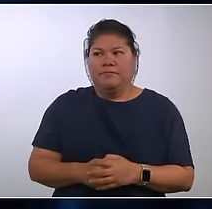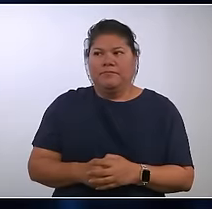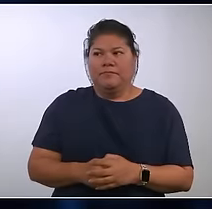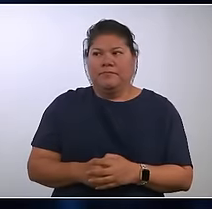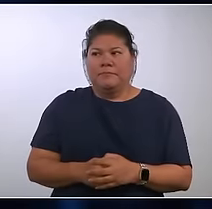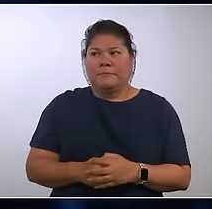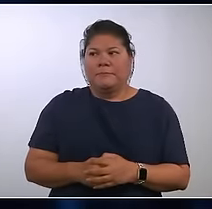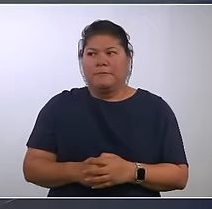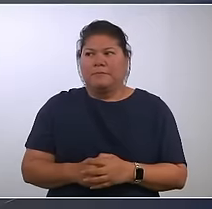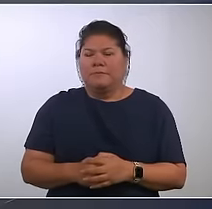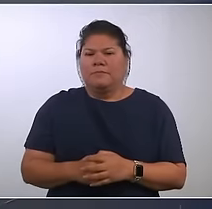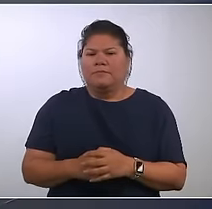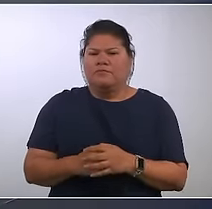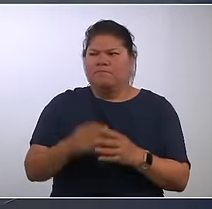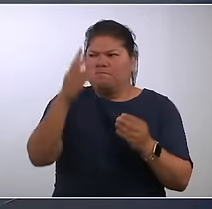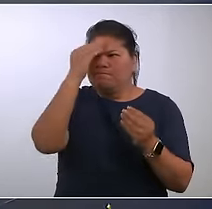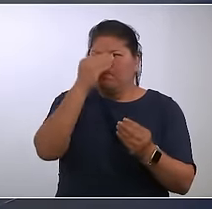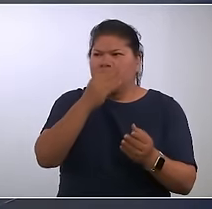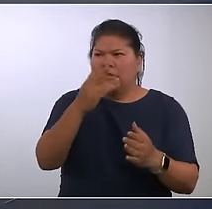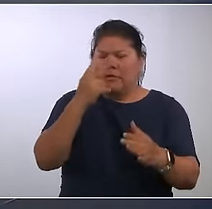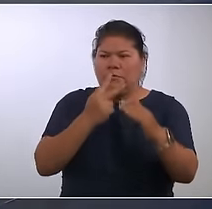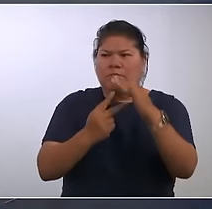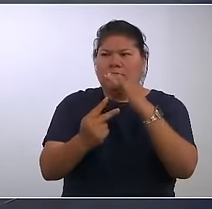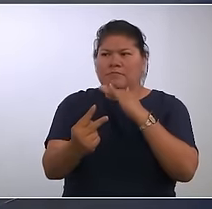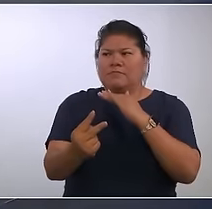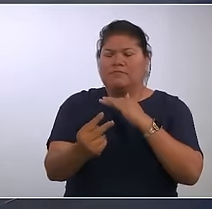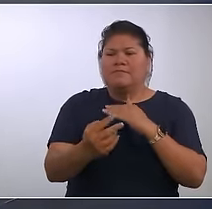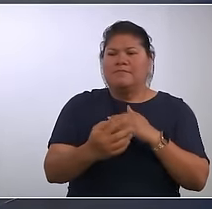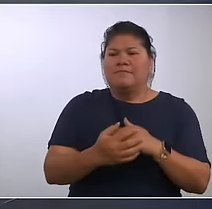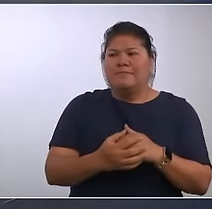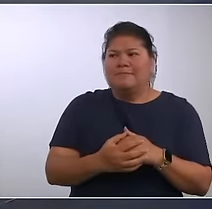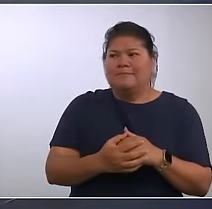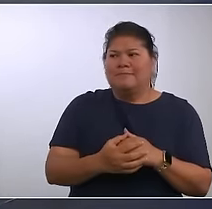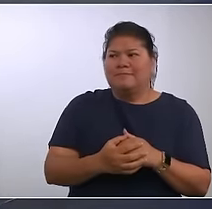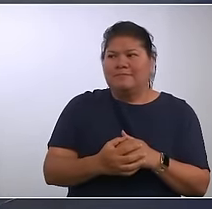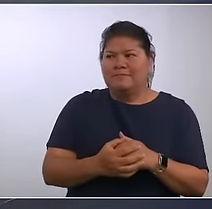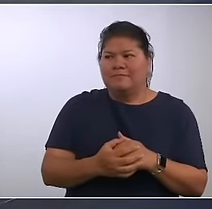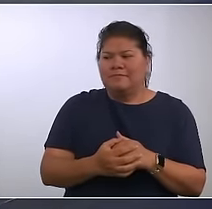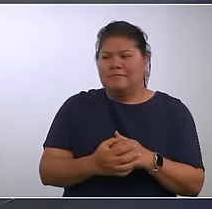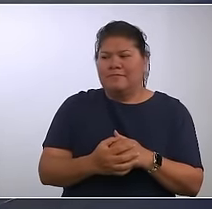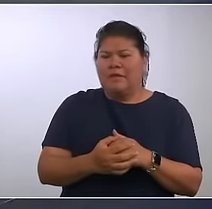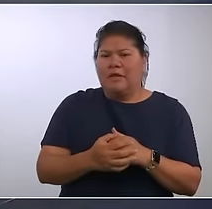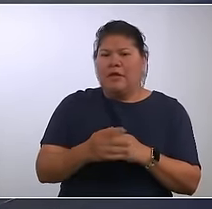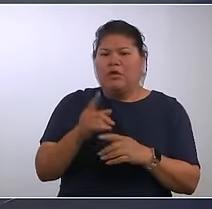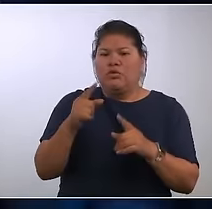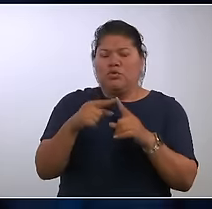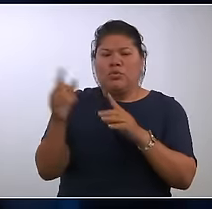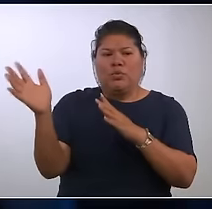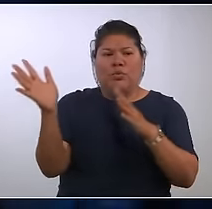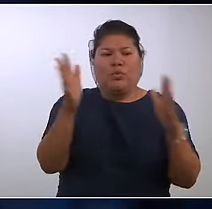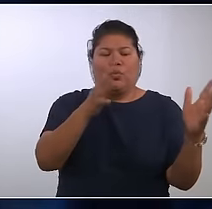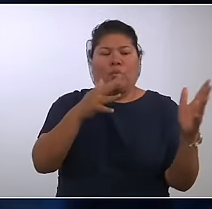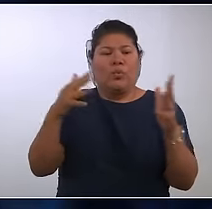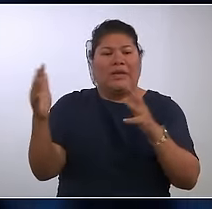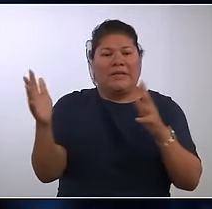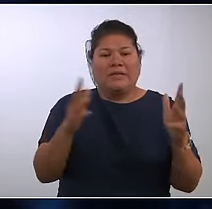Este mensaje. This message. Profetiza. Prophesy. Al viento. Unto the wind.